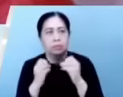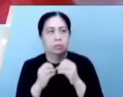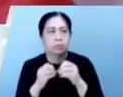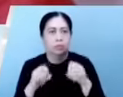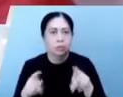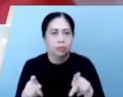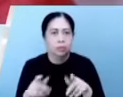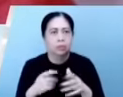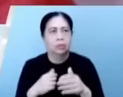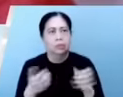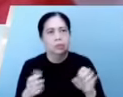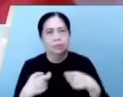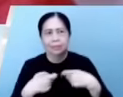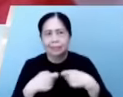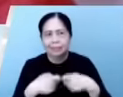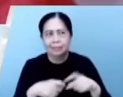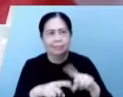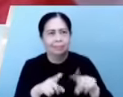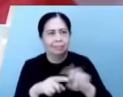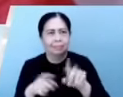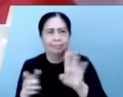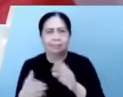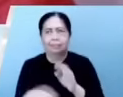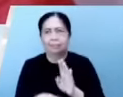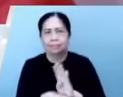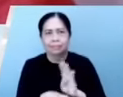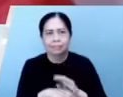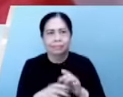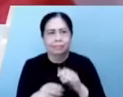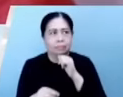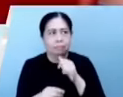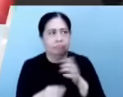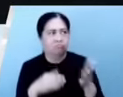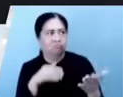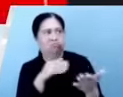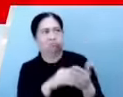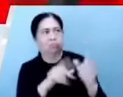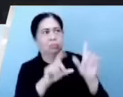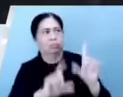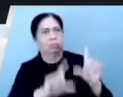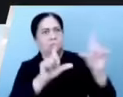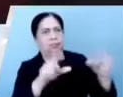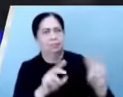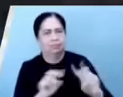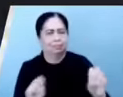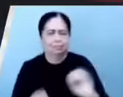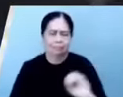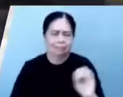semiconductors. None of these are directed against anyone or anything.